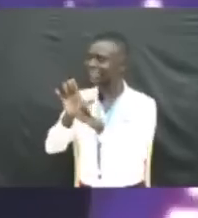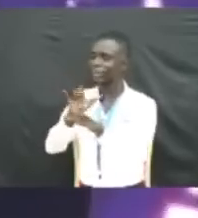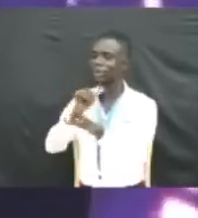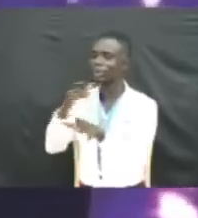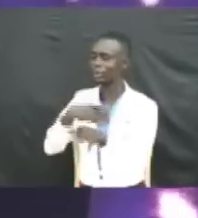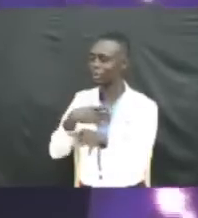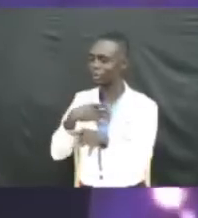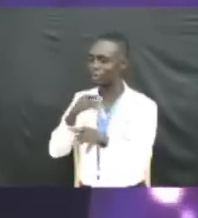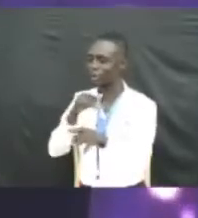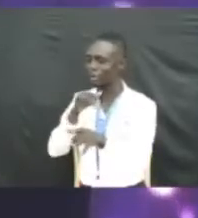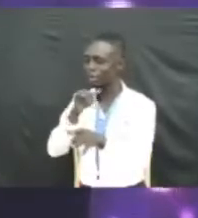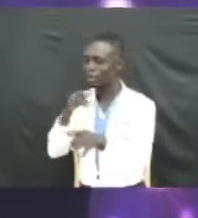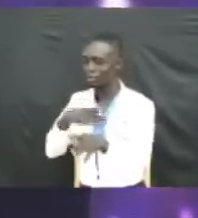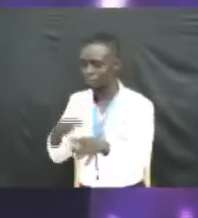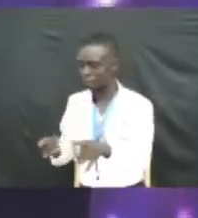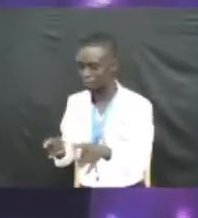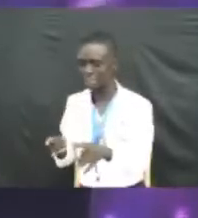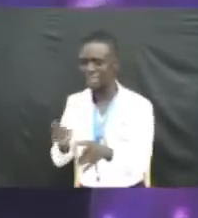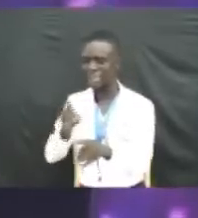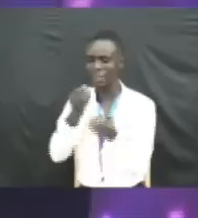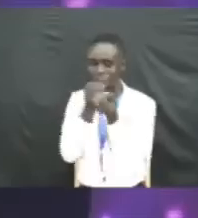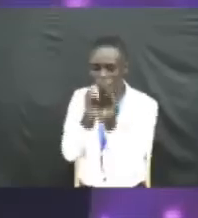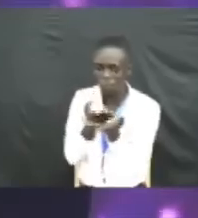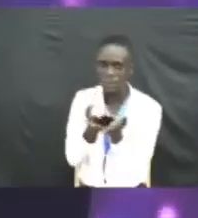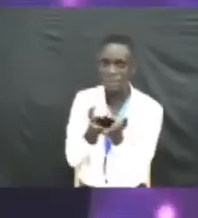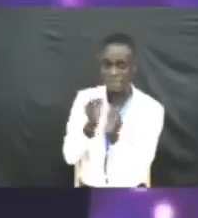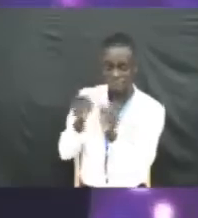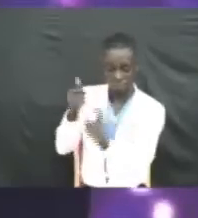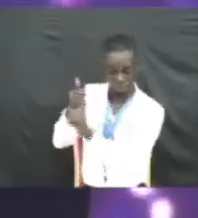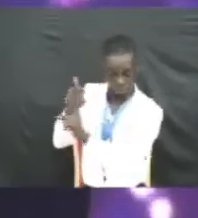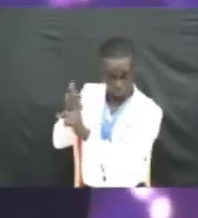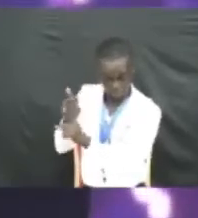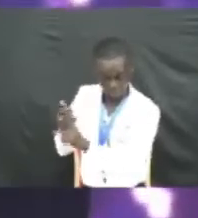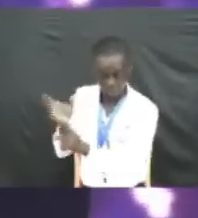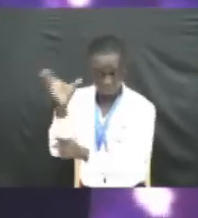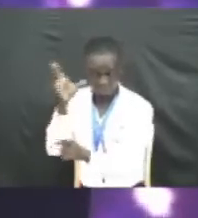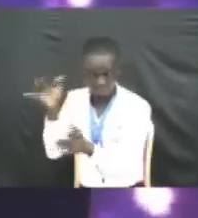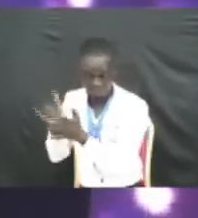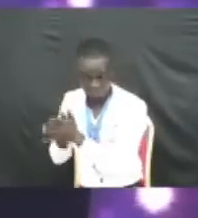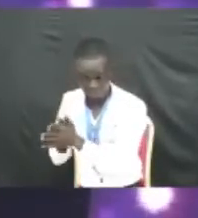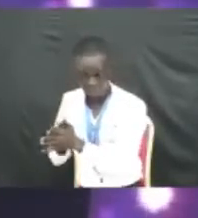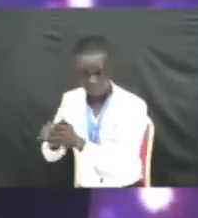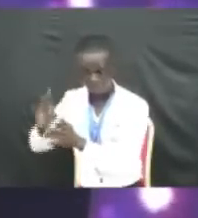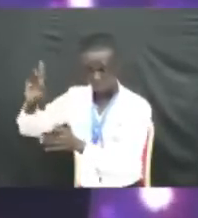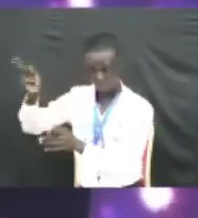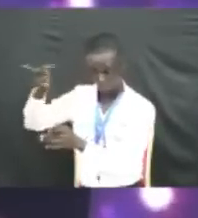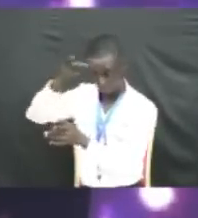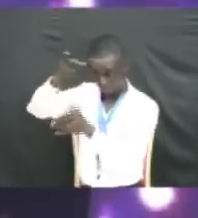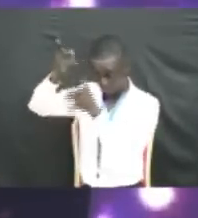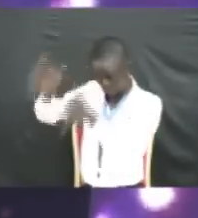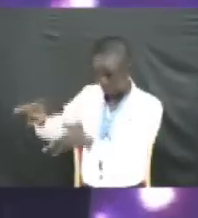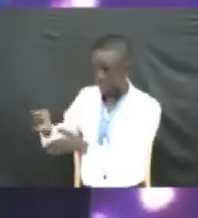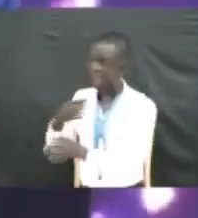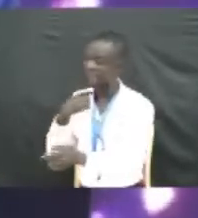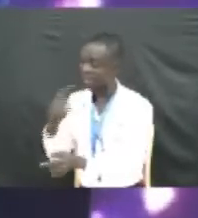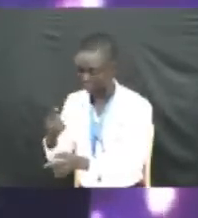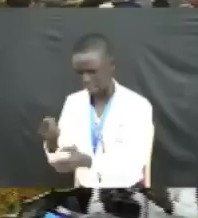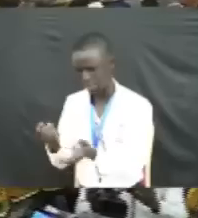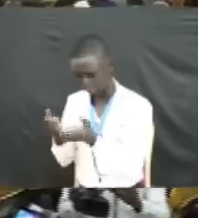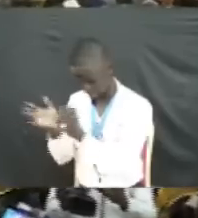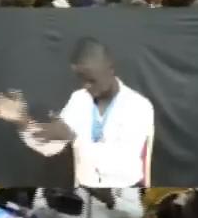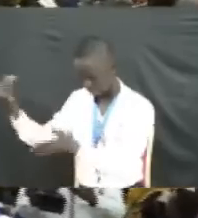So when you see a politician trying to talk, you just say bring the data to support what you are saying and let us